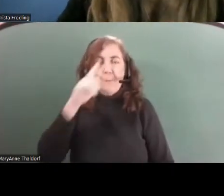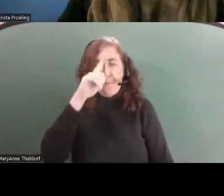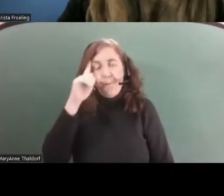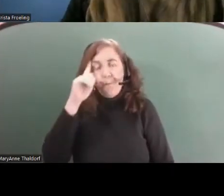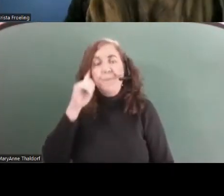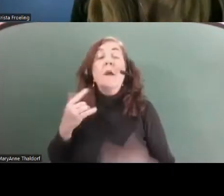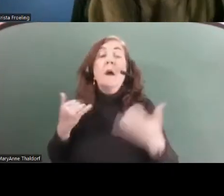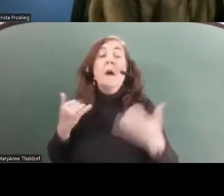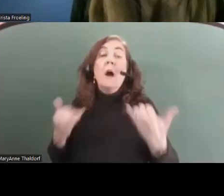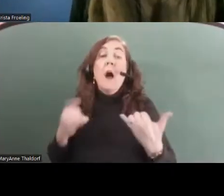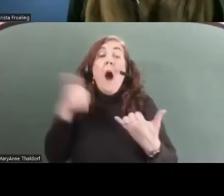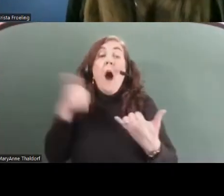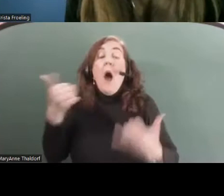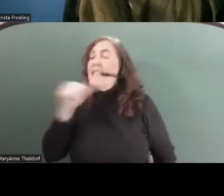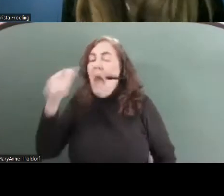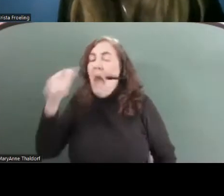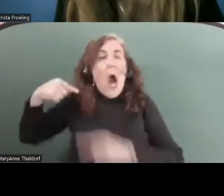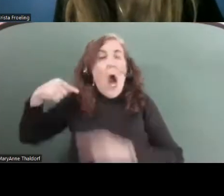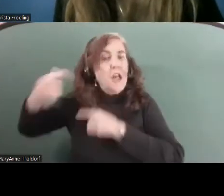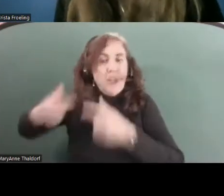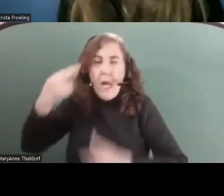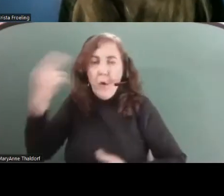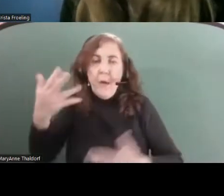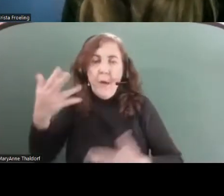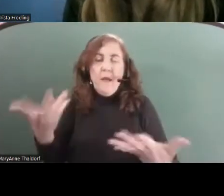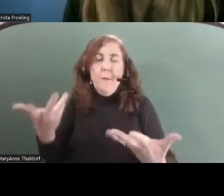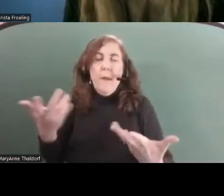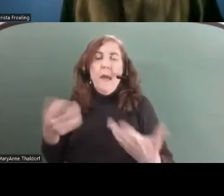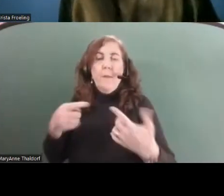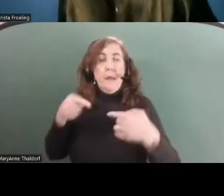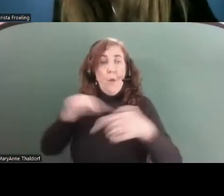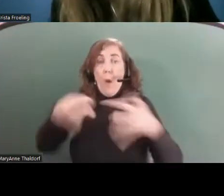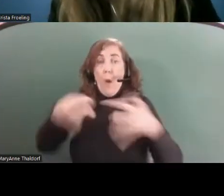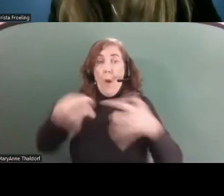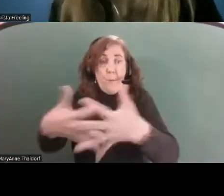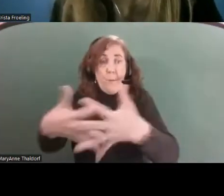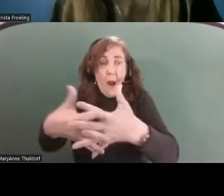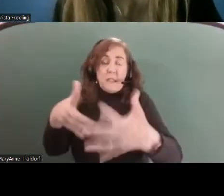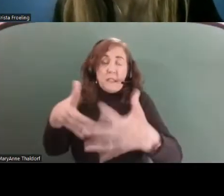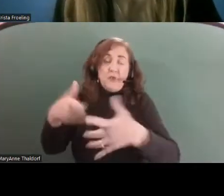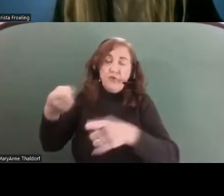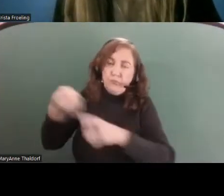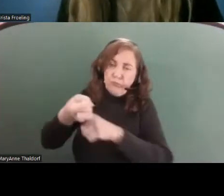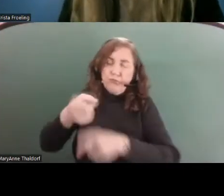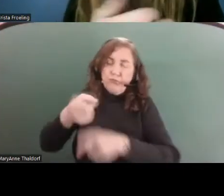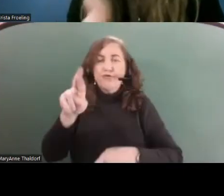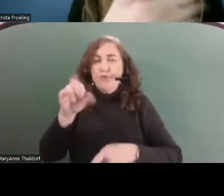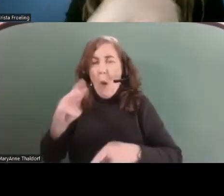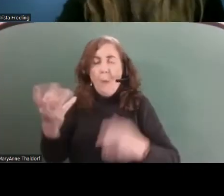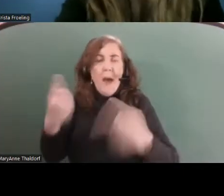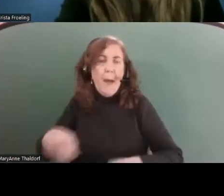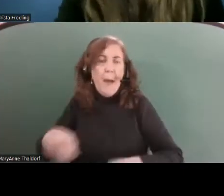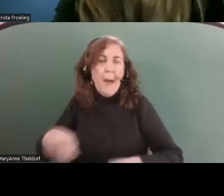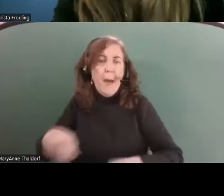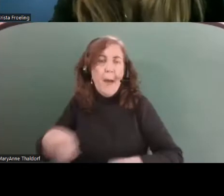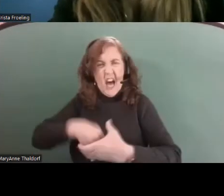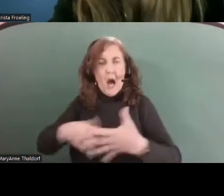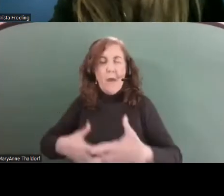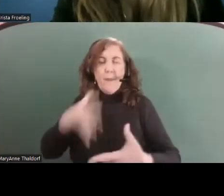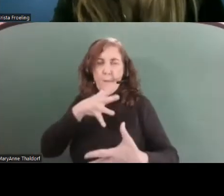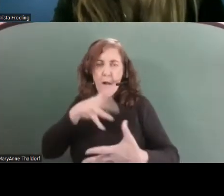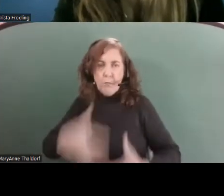And then non-genetic is trauma before or during birth, low birth weight, prematurity, again, bacterial and viral